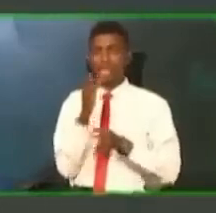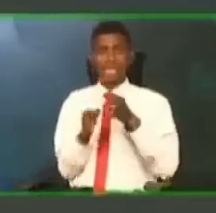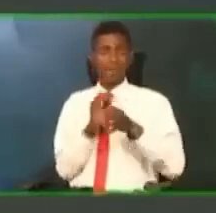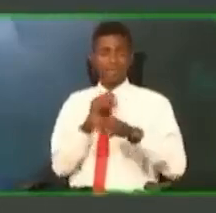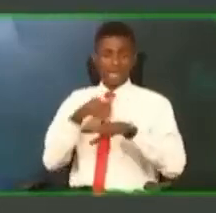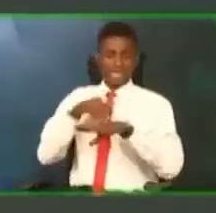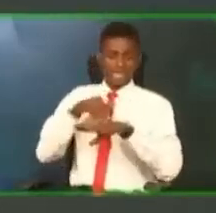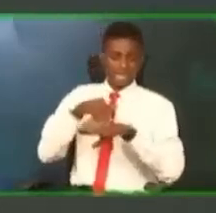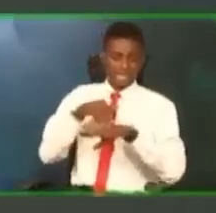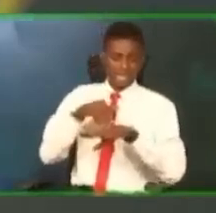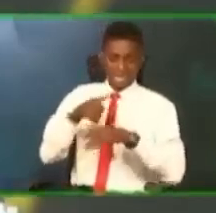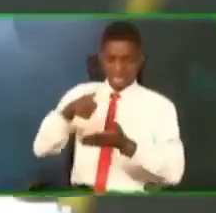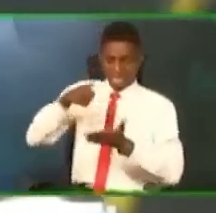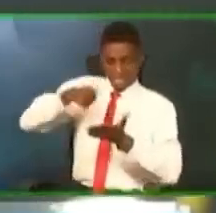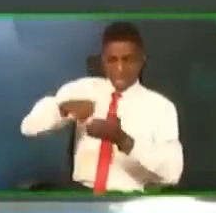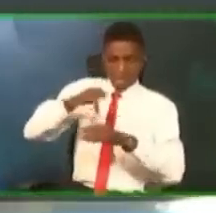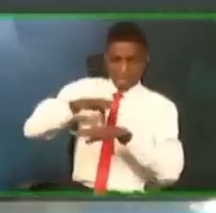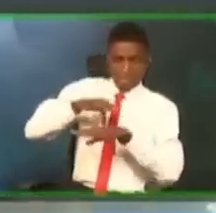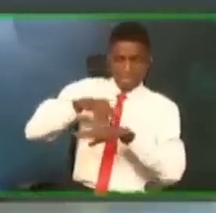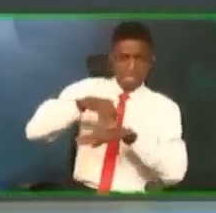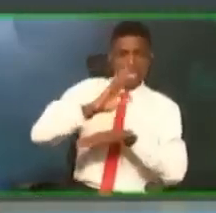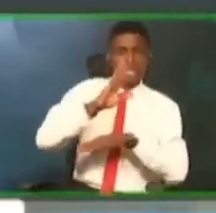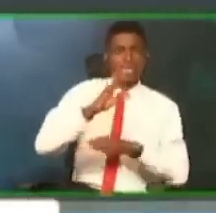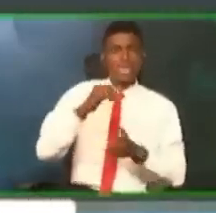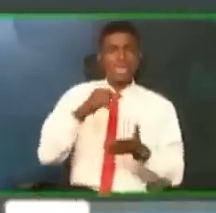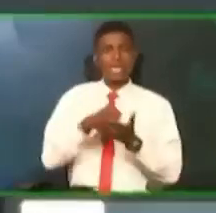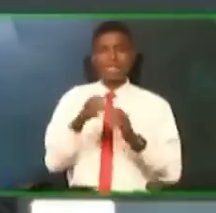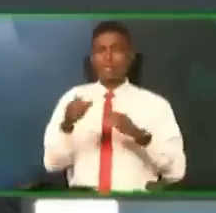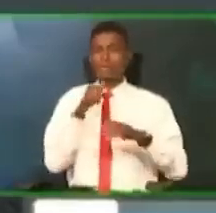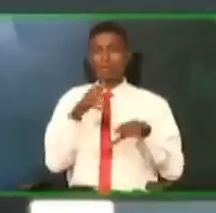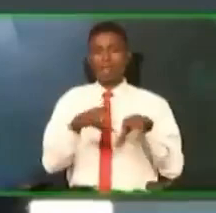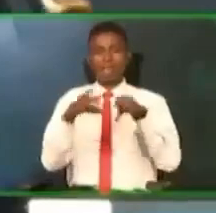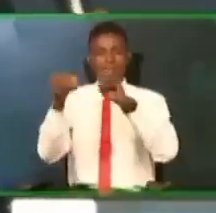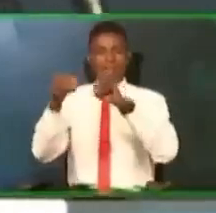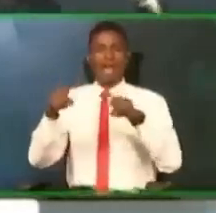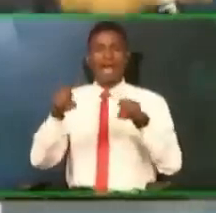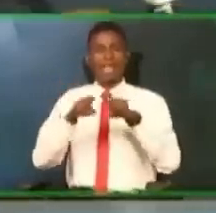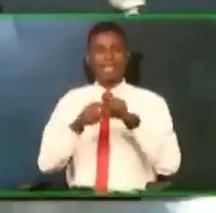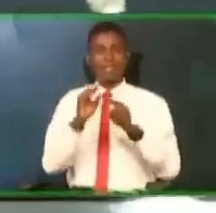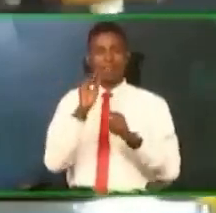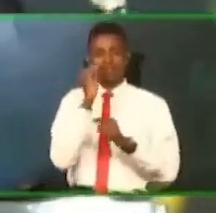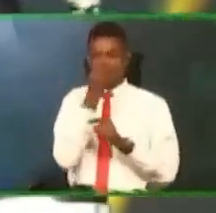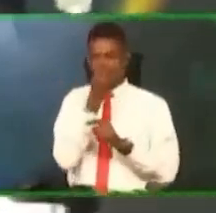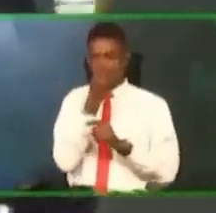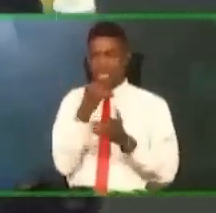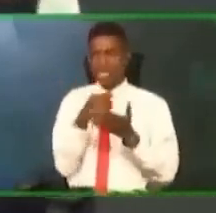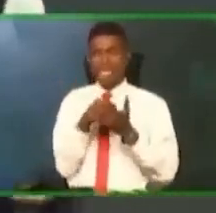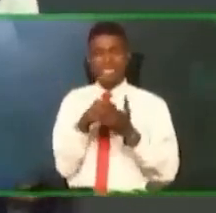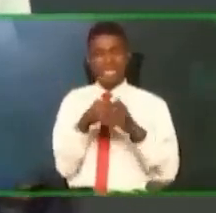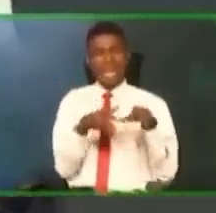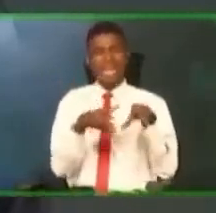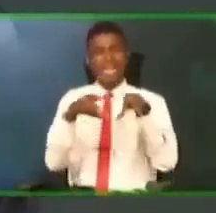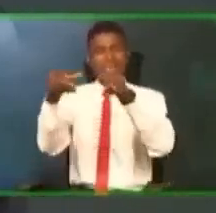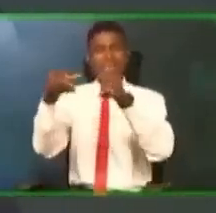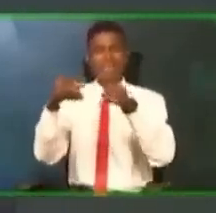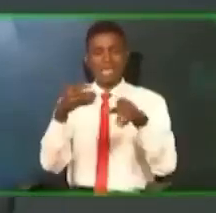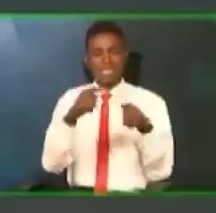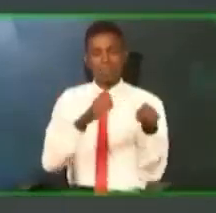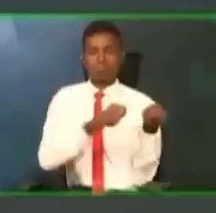send, does it leave as a flower? No. It leaves as what? Waves.